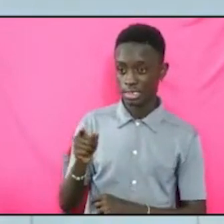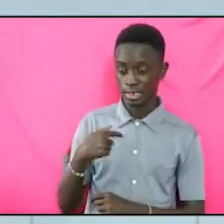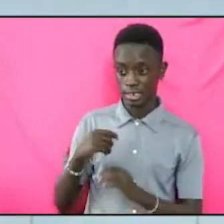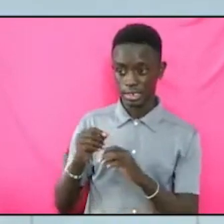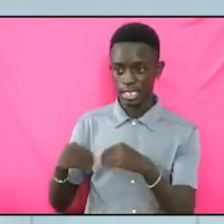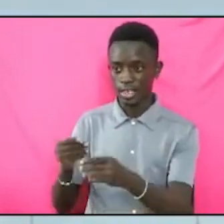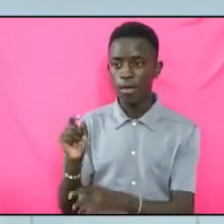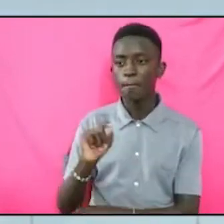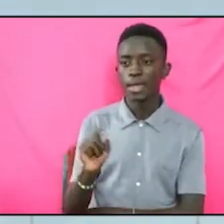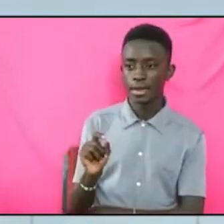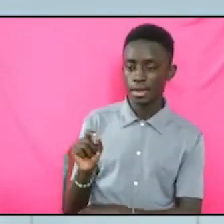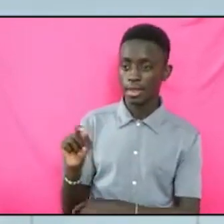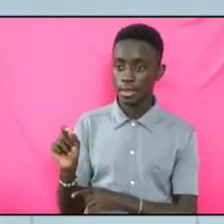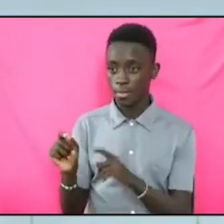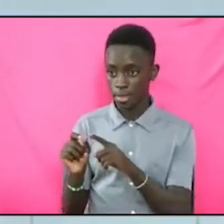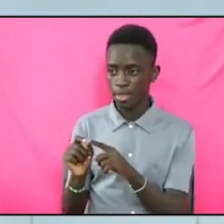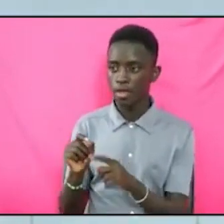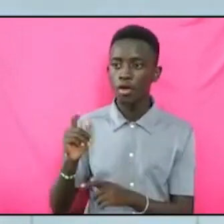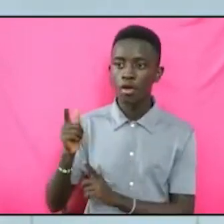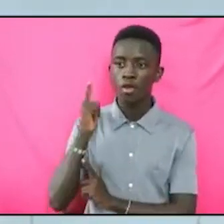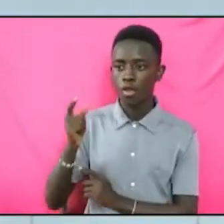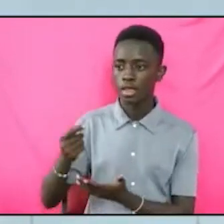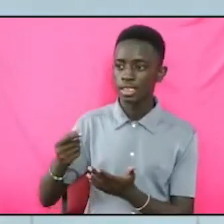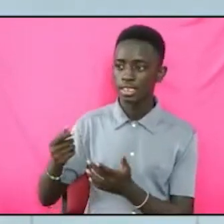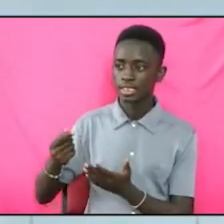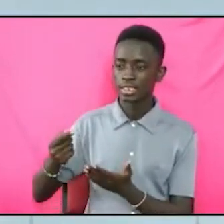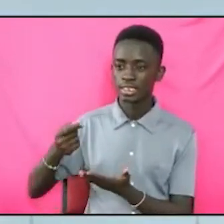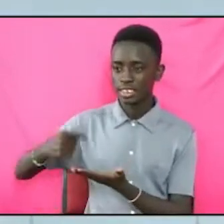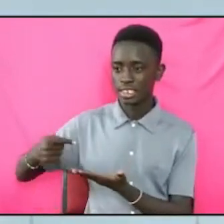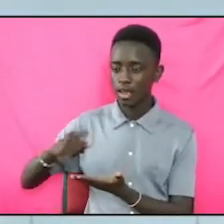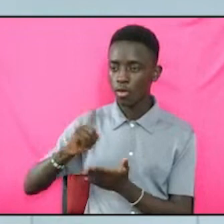pen is used to sign marriage certificates.